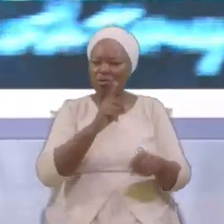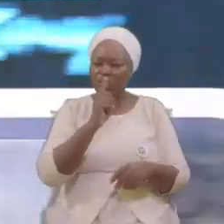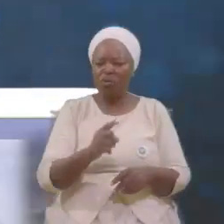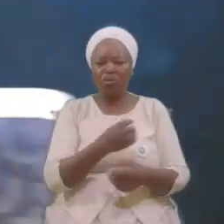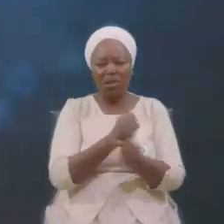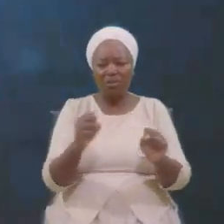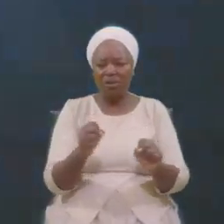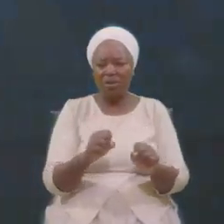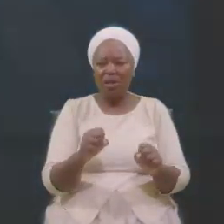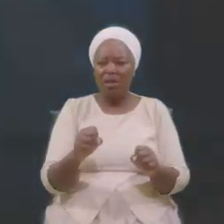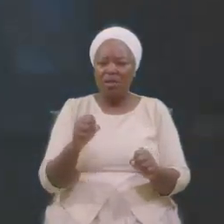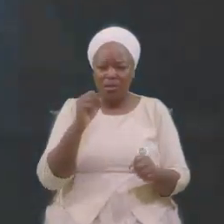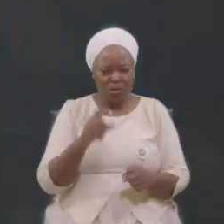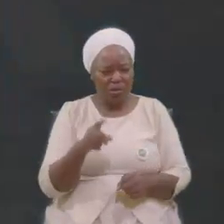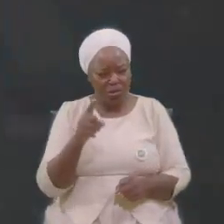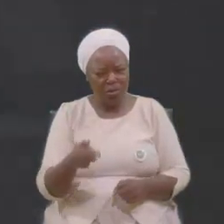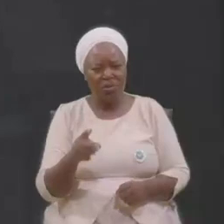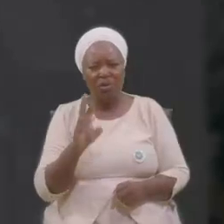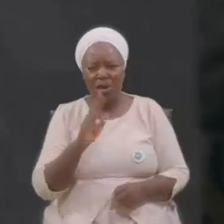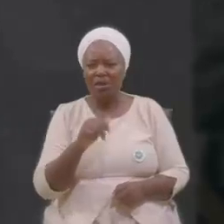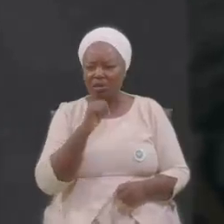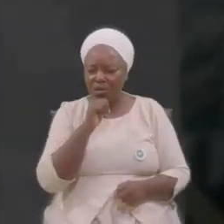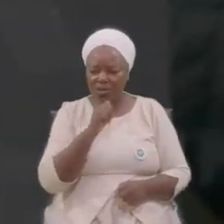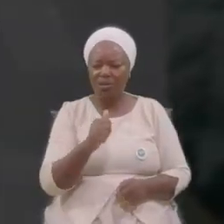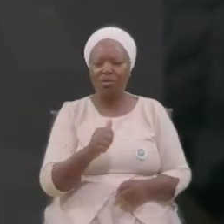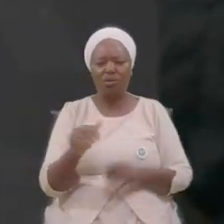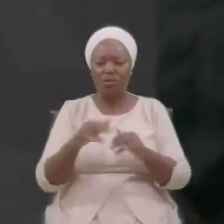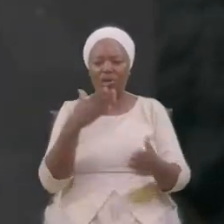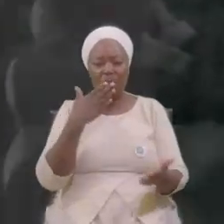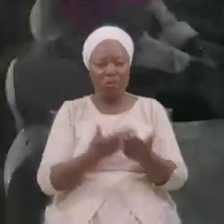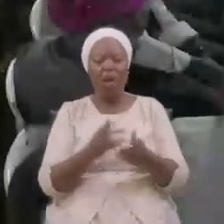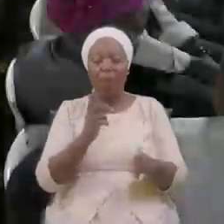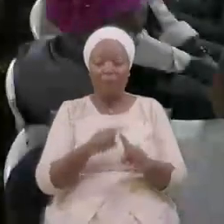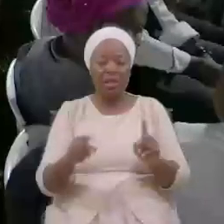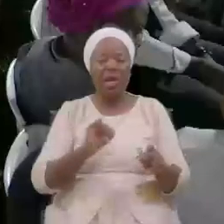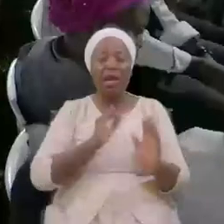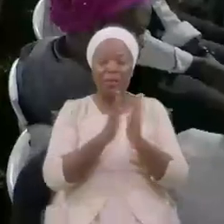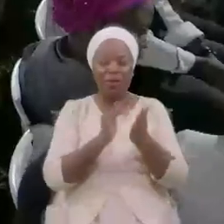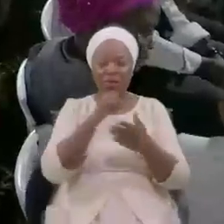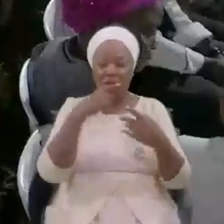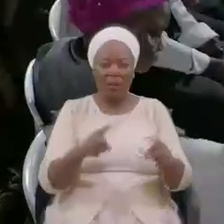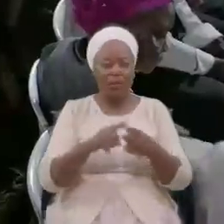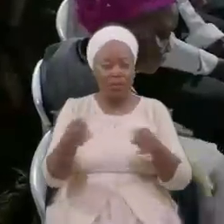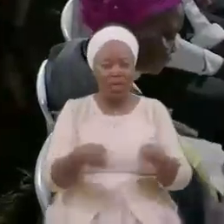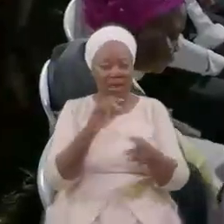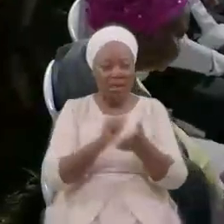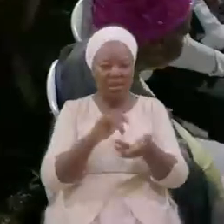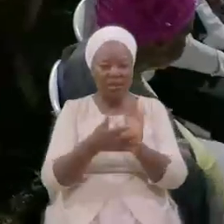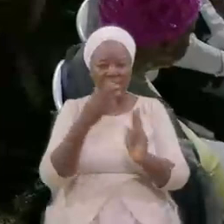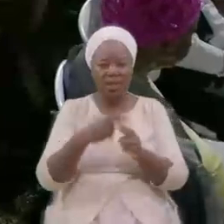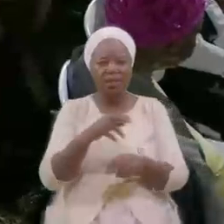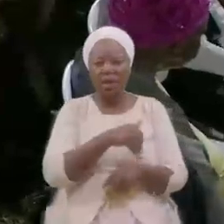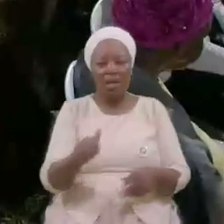pity if that happens to you. It will not happen to you like that. A change will come in